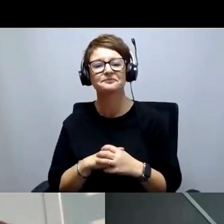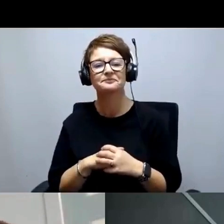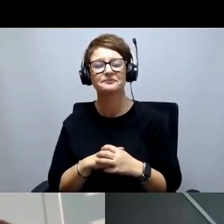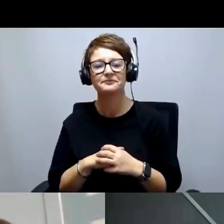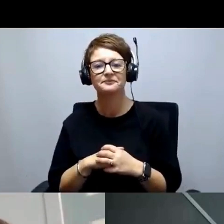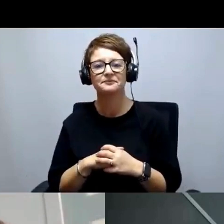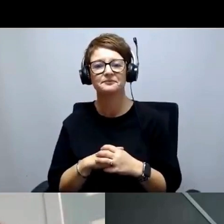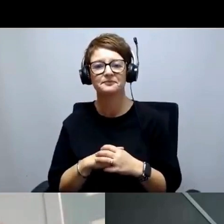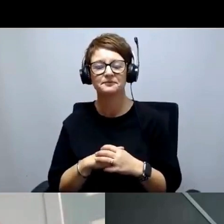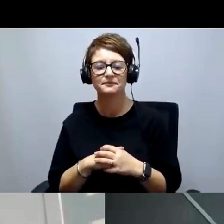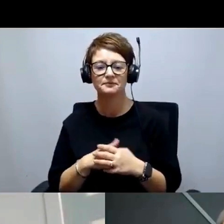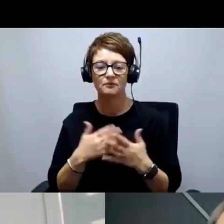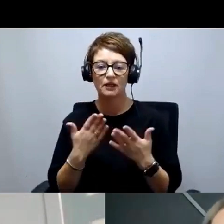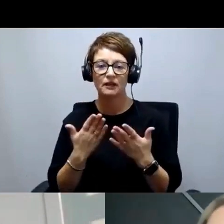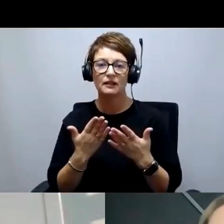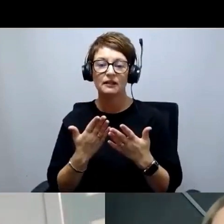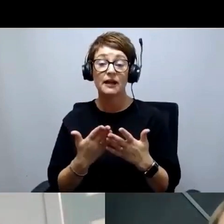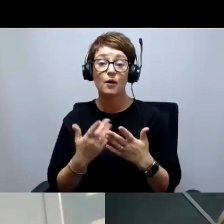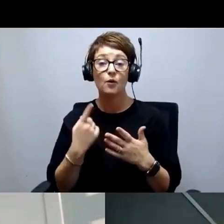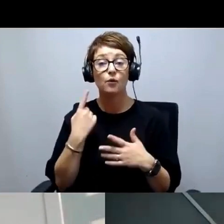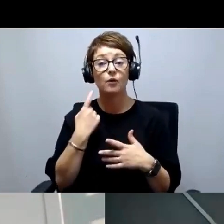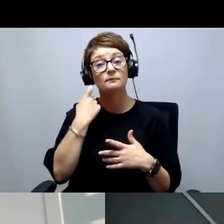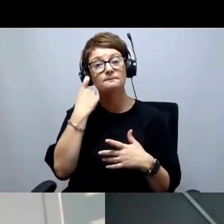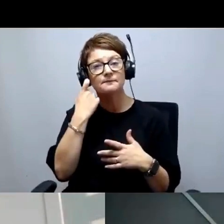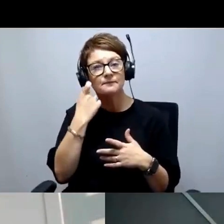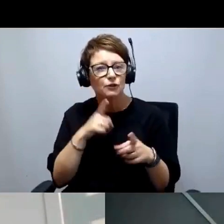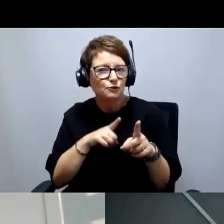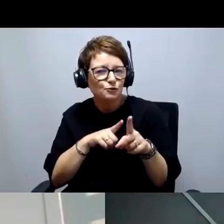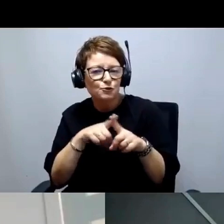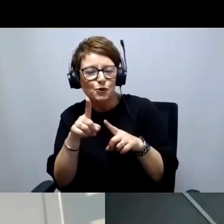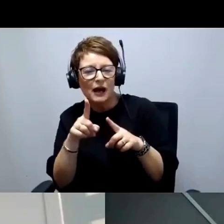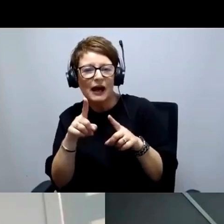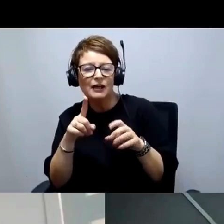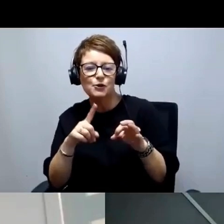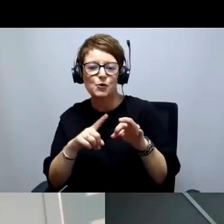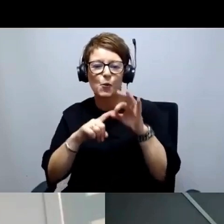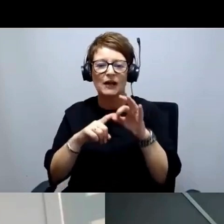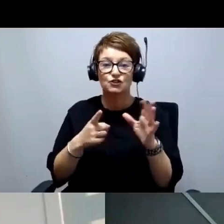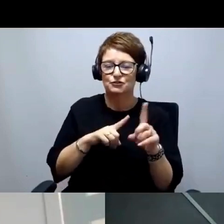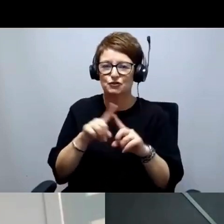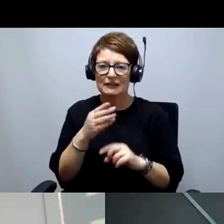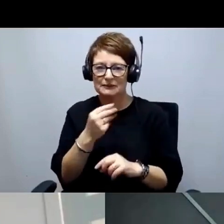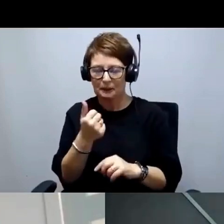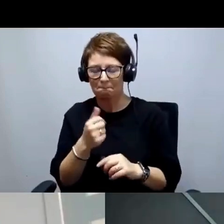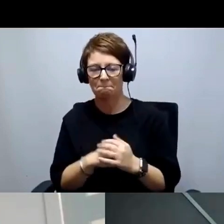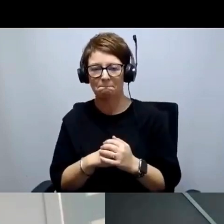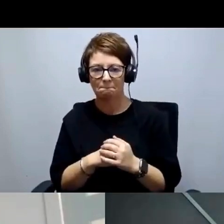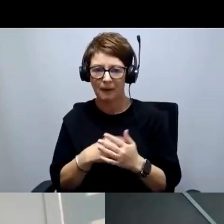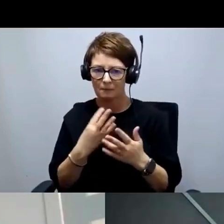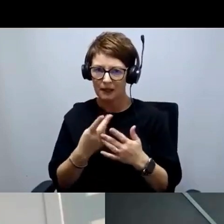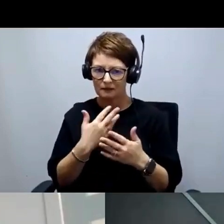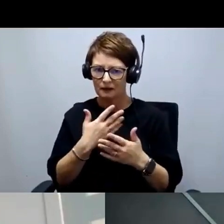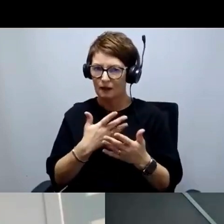Okay, I think what we're going to do now is try to get to some of the Q&A. And there's been quite a lot